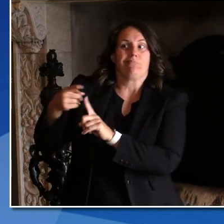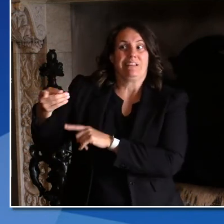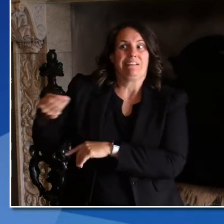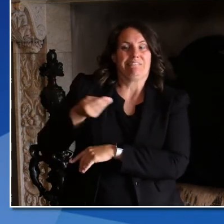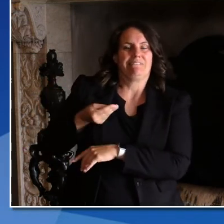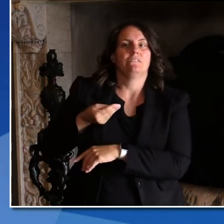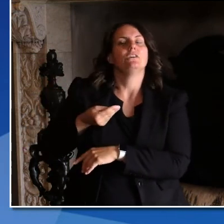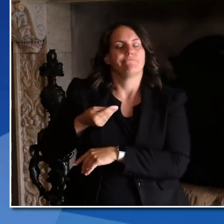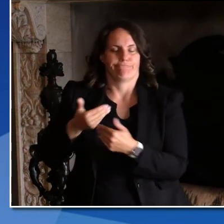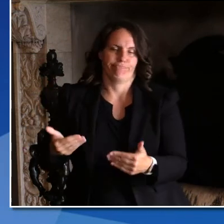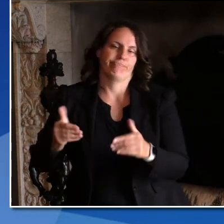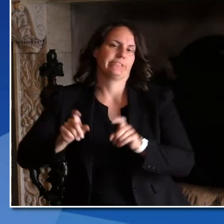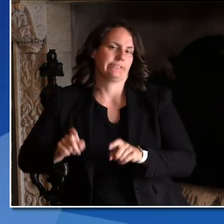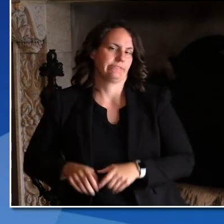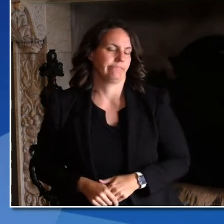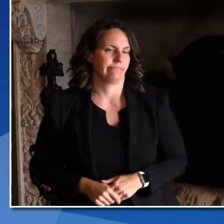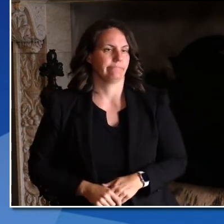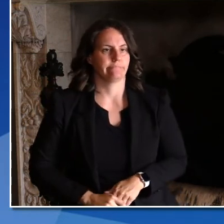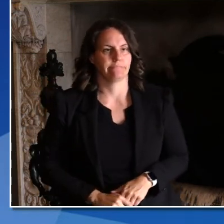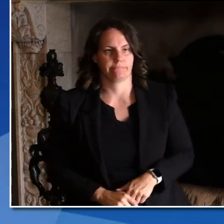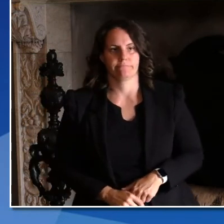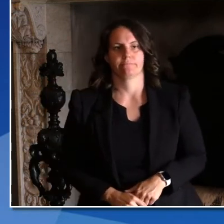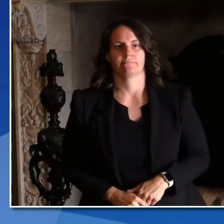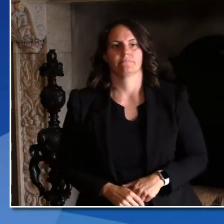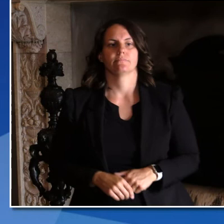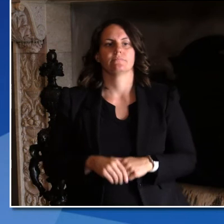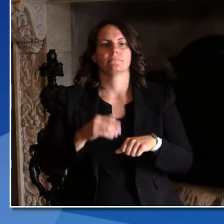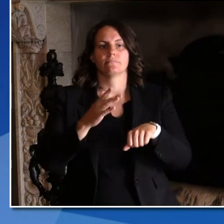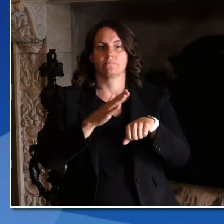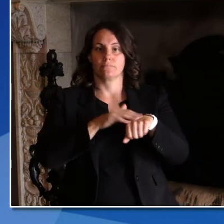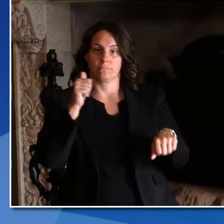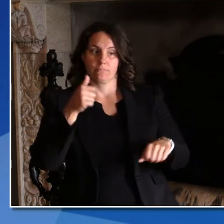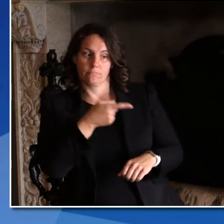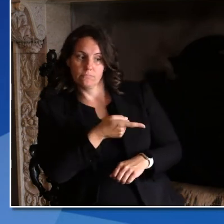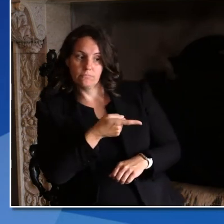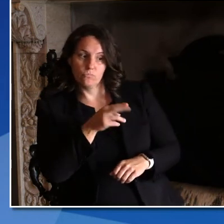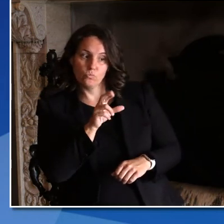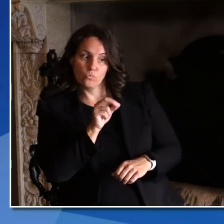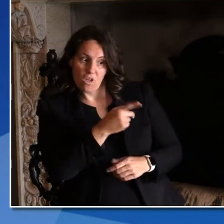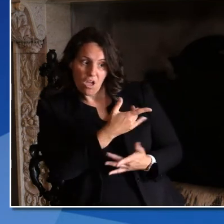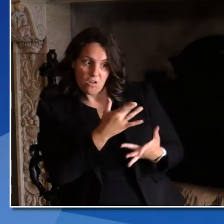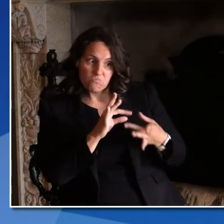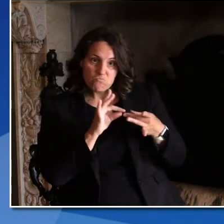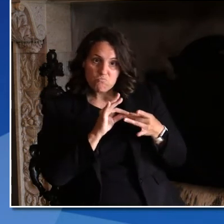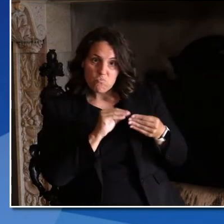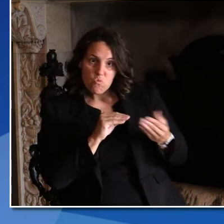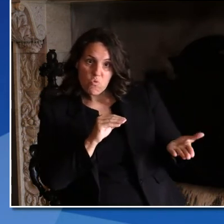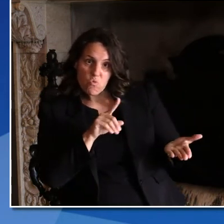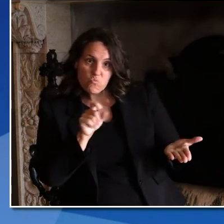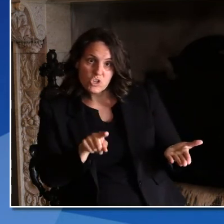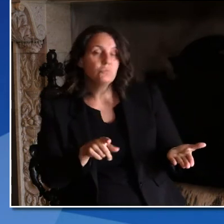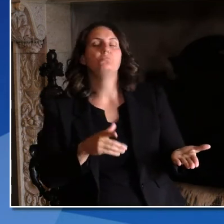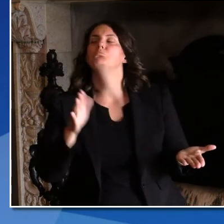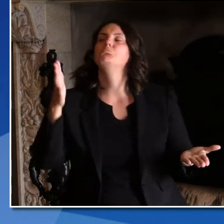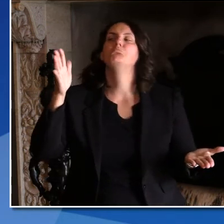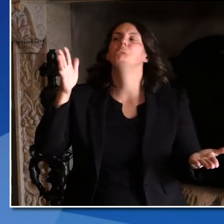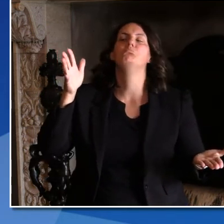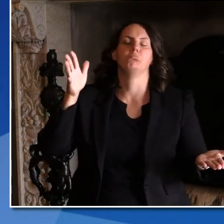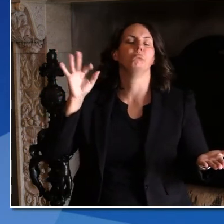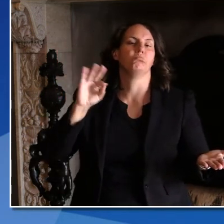No, I'm okay. Thank you. Thank you. I'm okay. Thank you. Now we'll move on to Michelle Melby